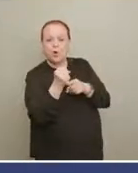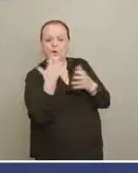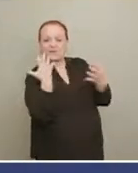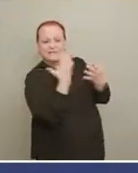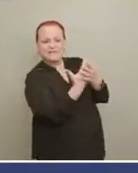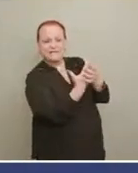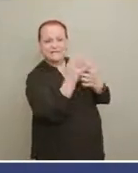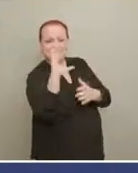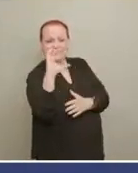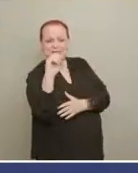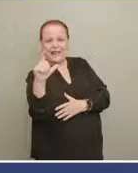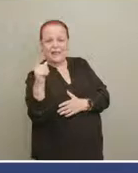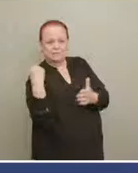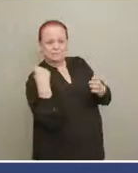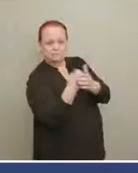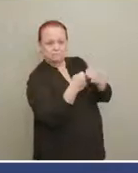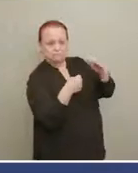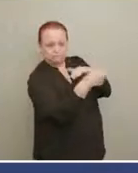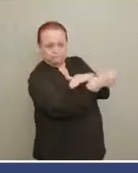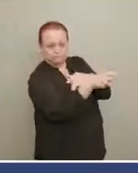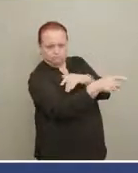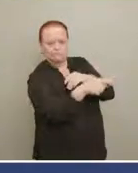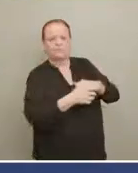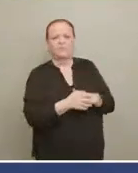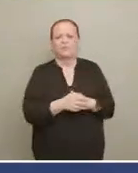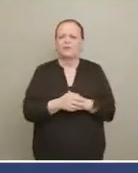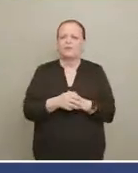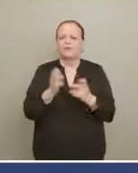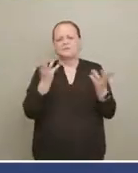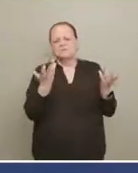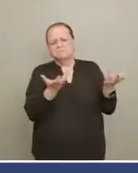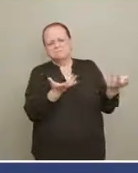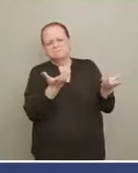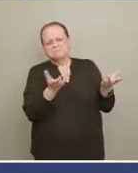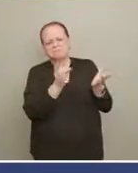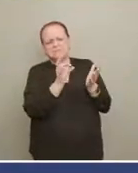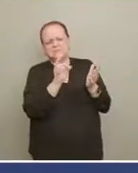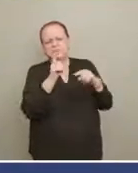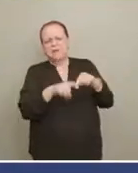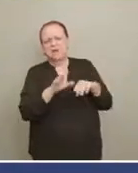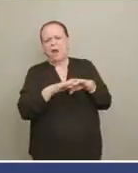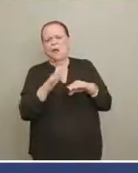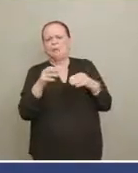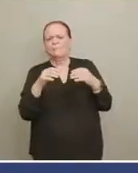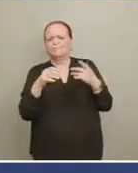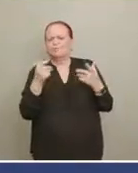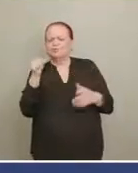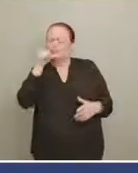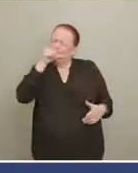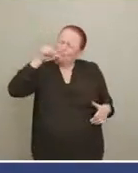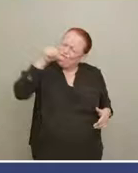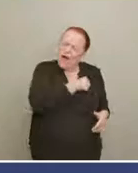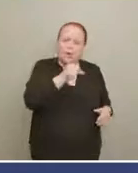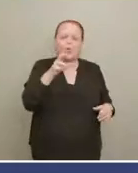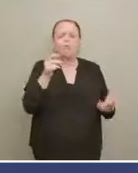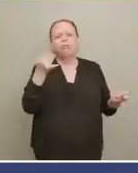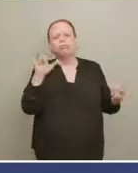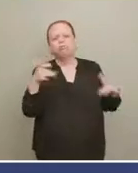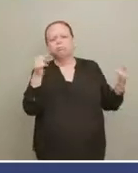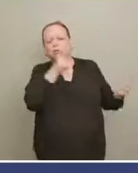Generally speaking, depending on their level of intoxication, we usually keep them for about 8 hours until they're not a danger to themselves, so they could actually function on their